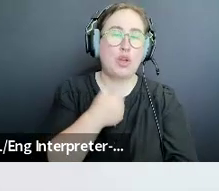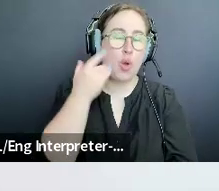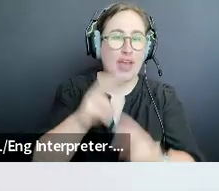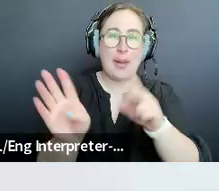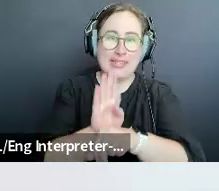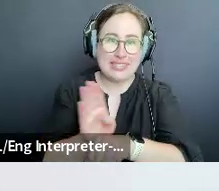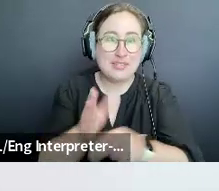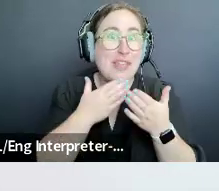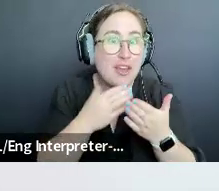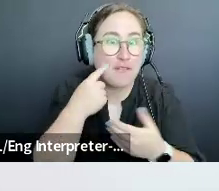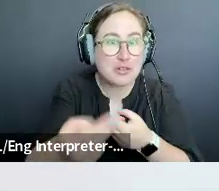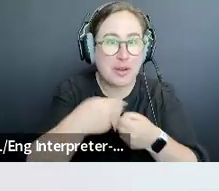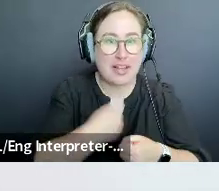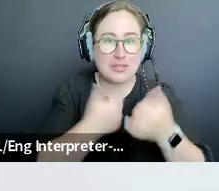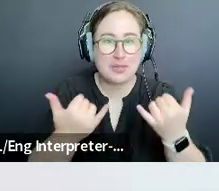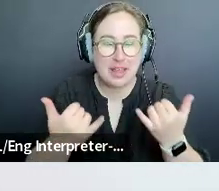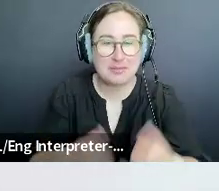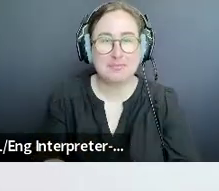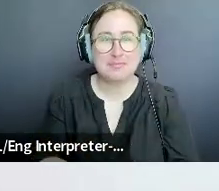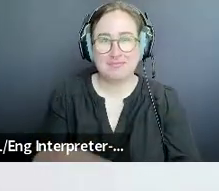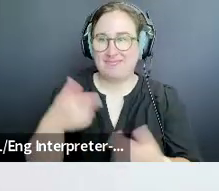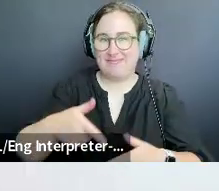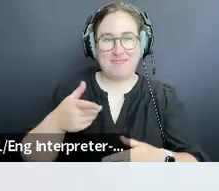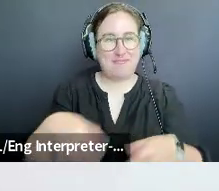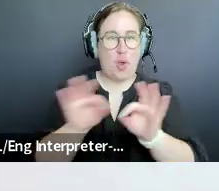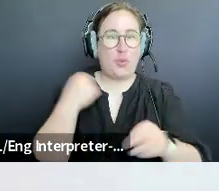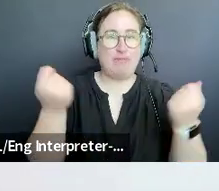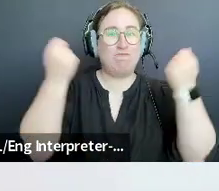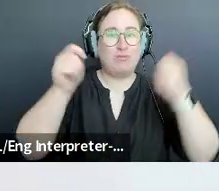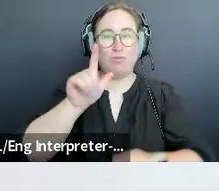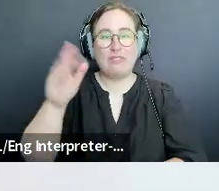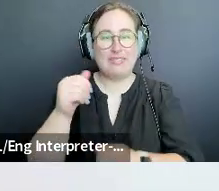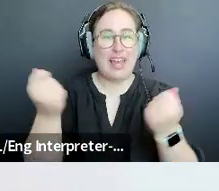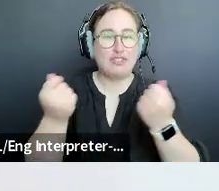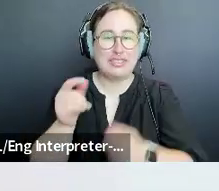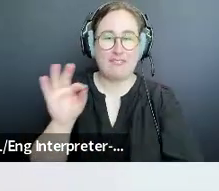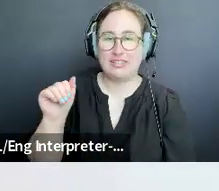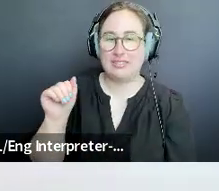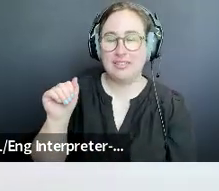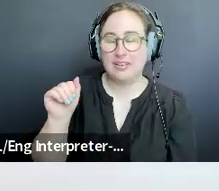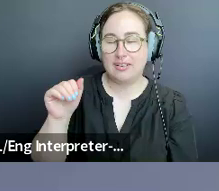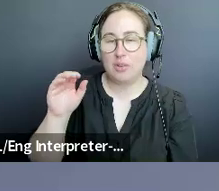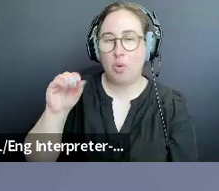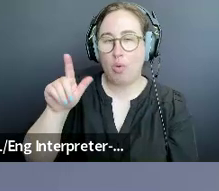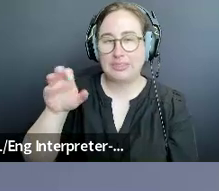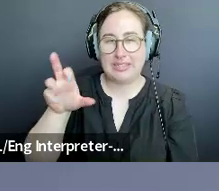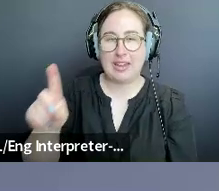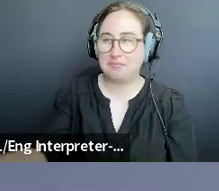busy. Thank you for being with us today to mark the 25th anniversary of Olmstead.